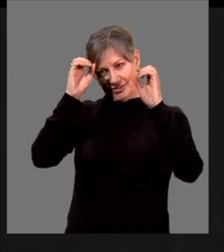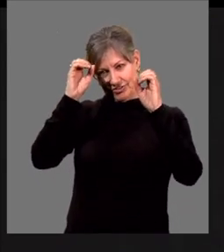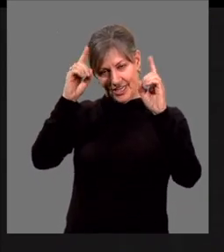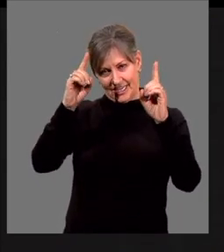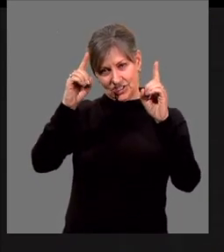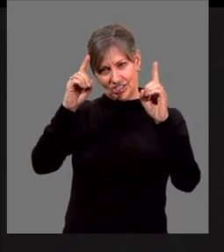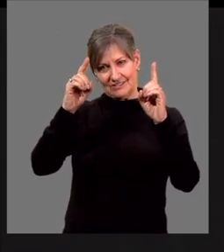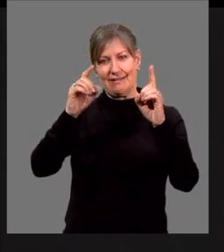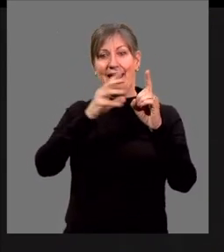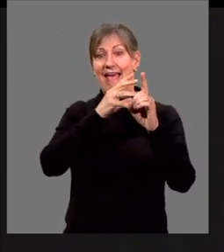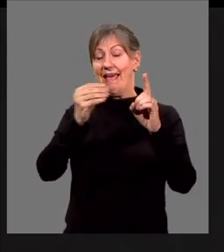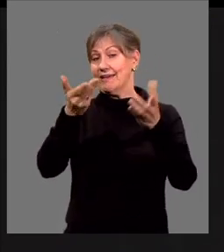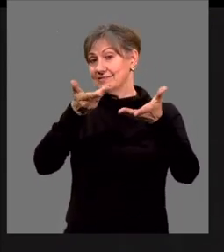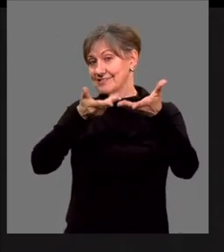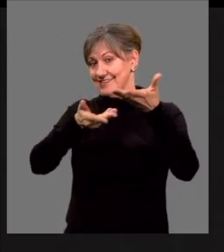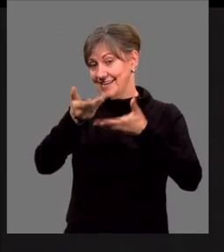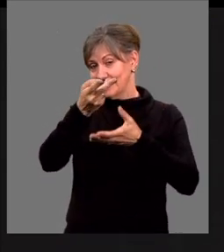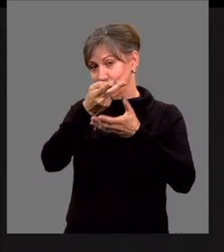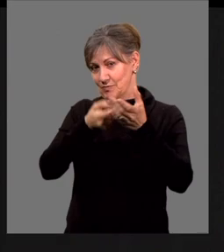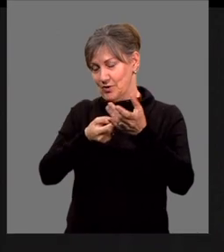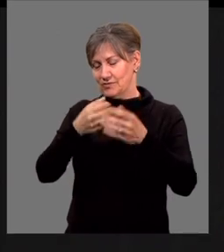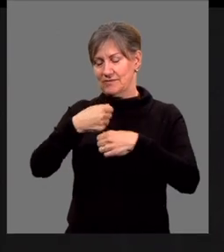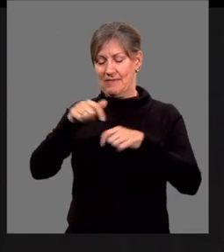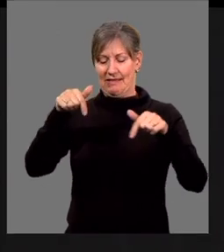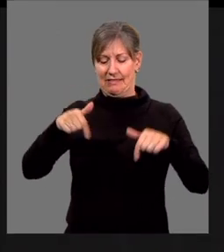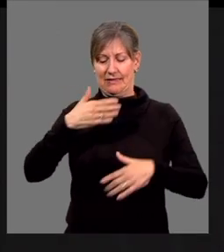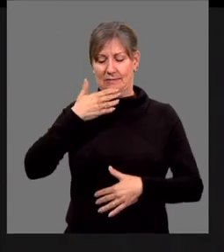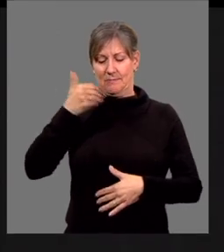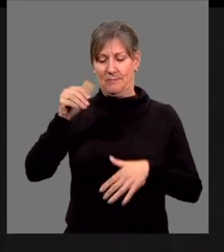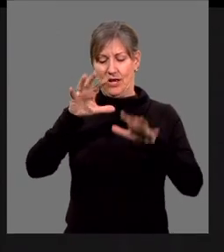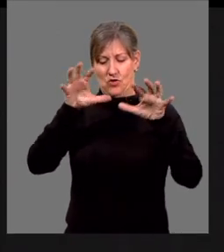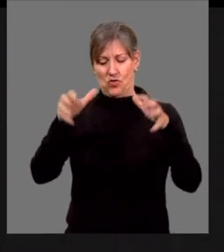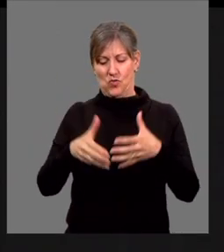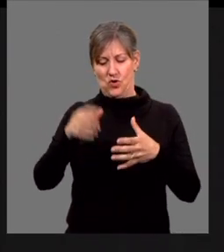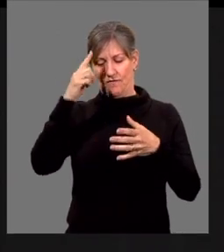education and kindness to make this a better